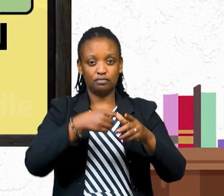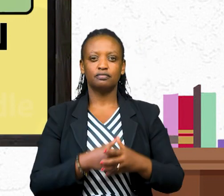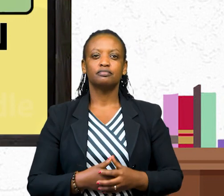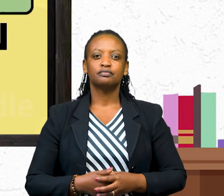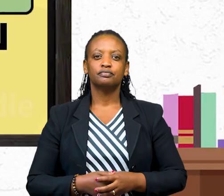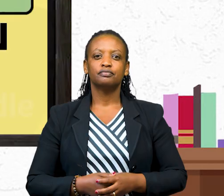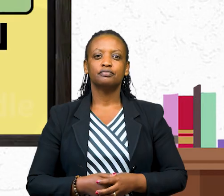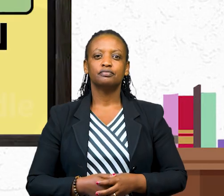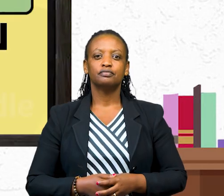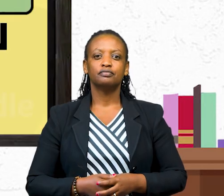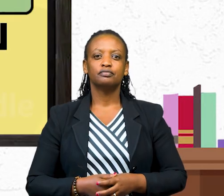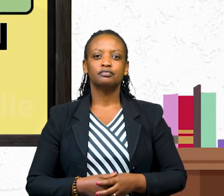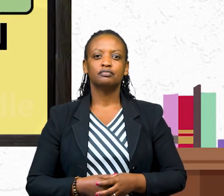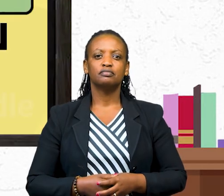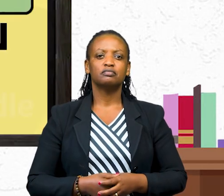ruler.